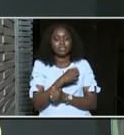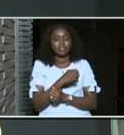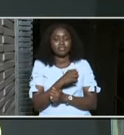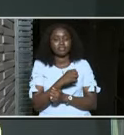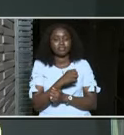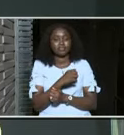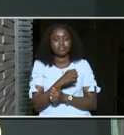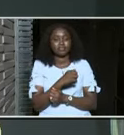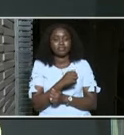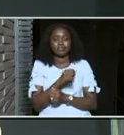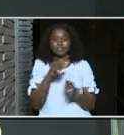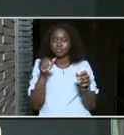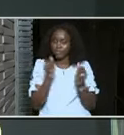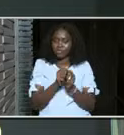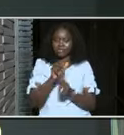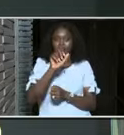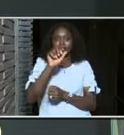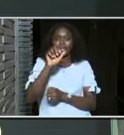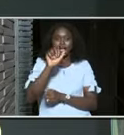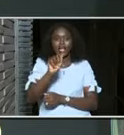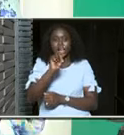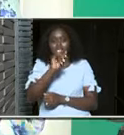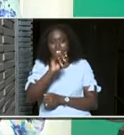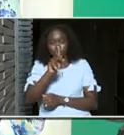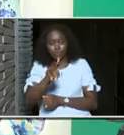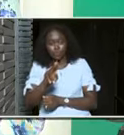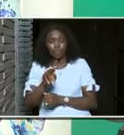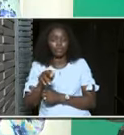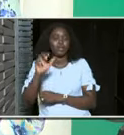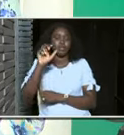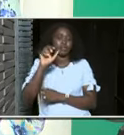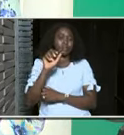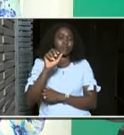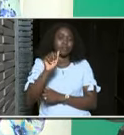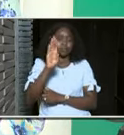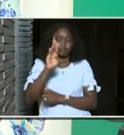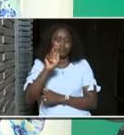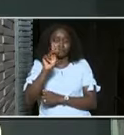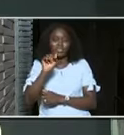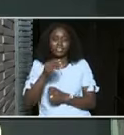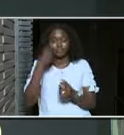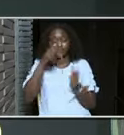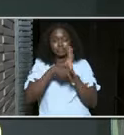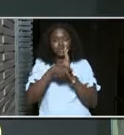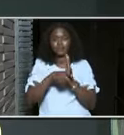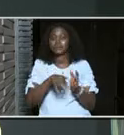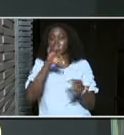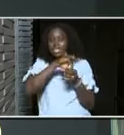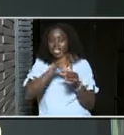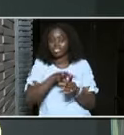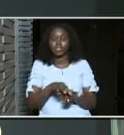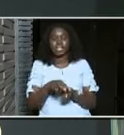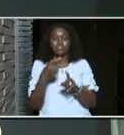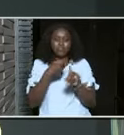Atiku Abubakar won the primary election there. Now, from then to now, we have been working